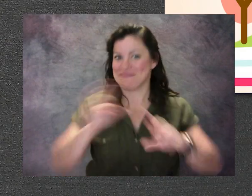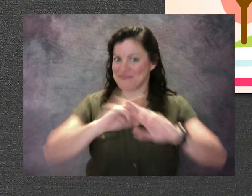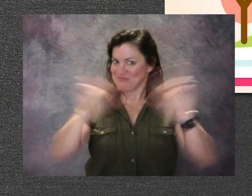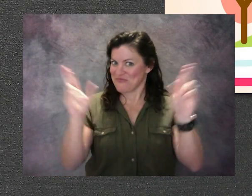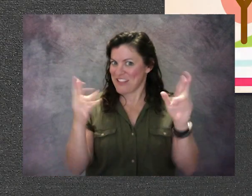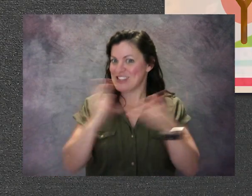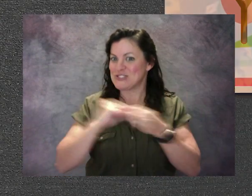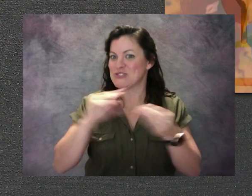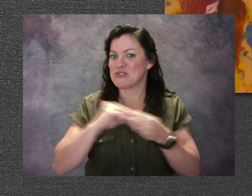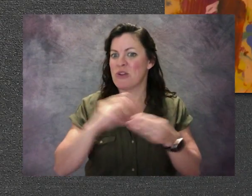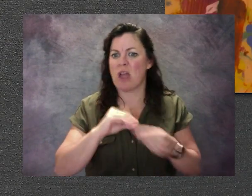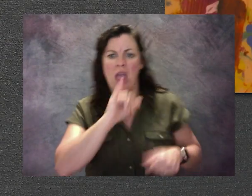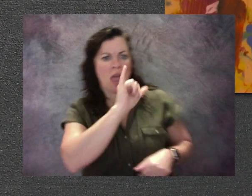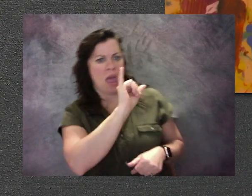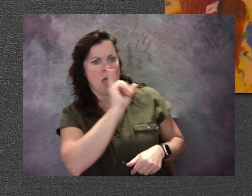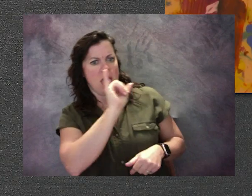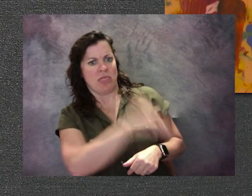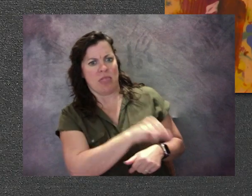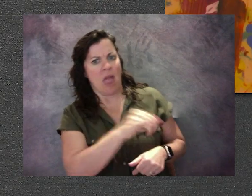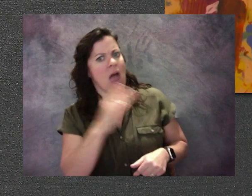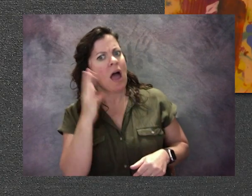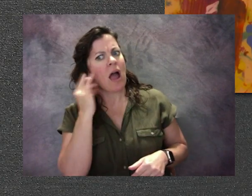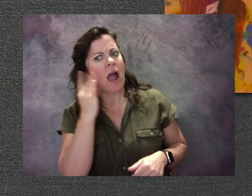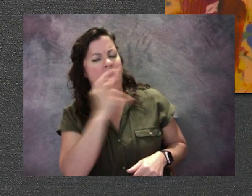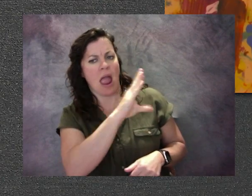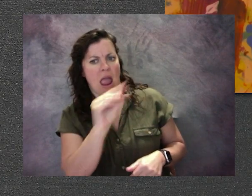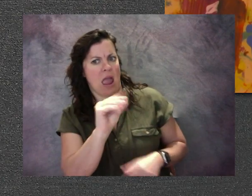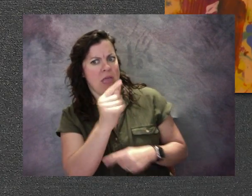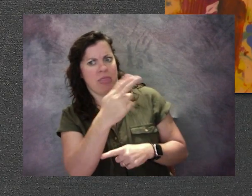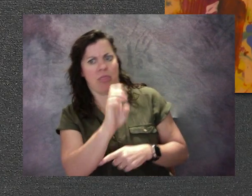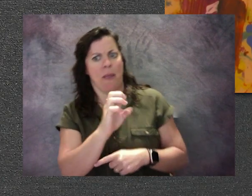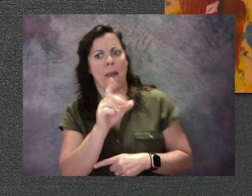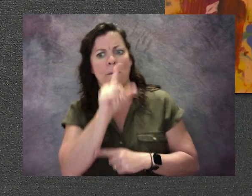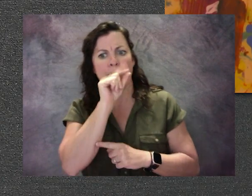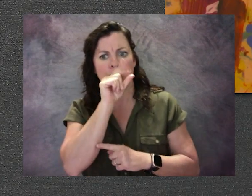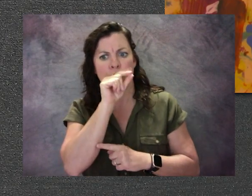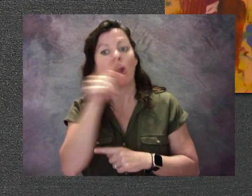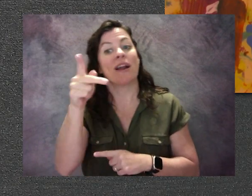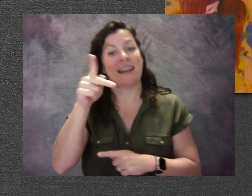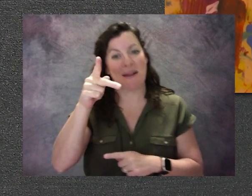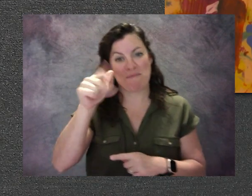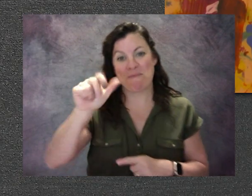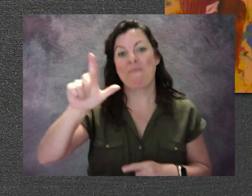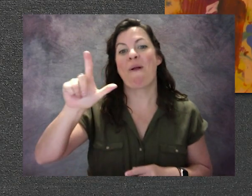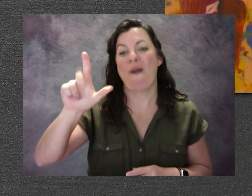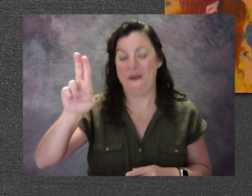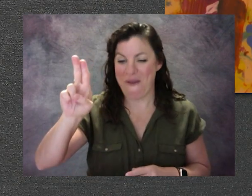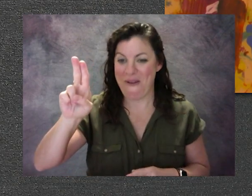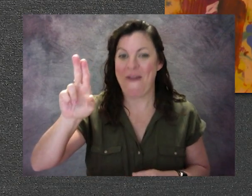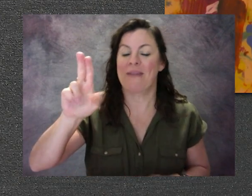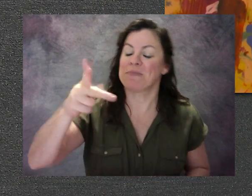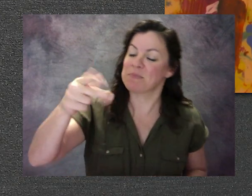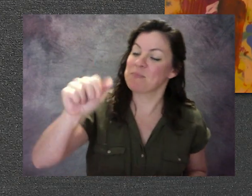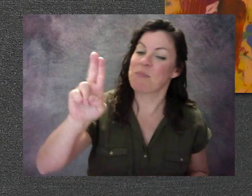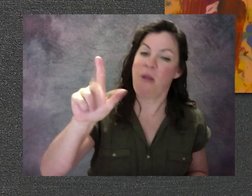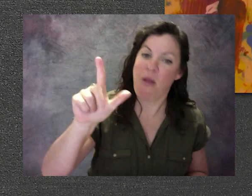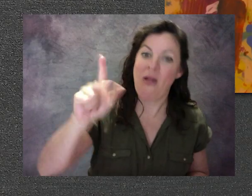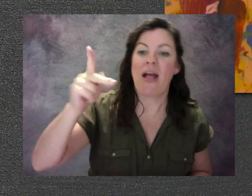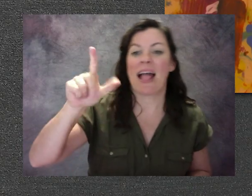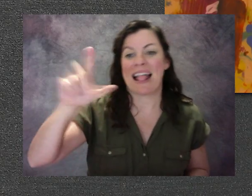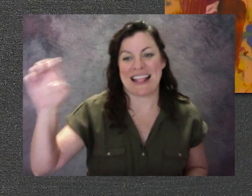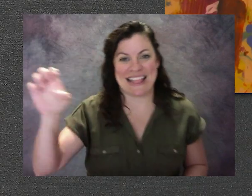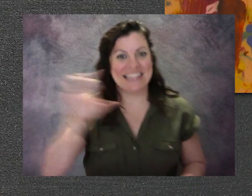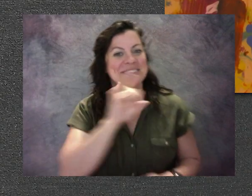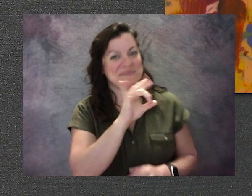Bird. It's a children's book inspired by Paul Klee, the artist we just looked at. We saw his cat. There's the bird. This is